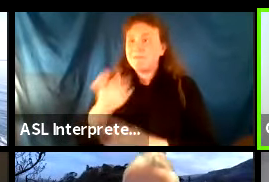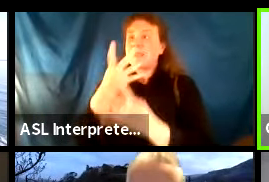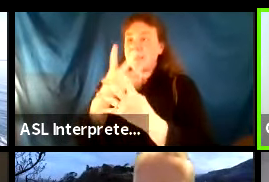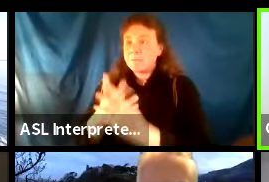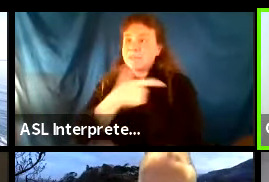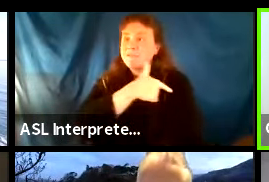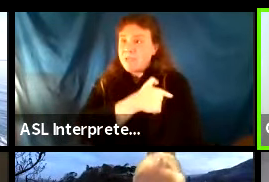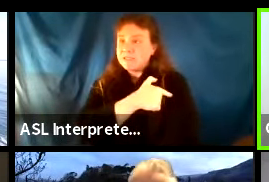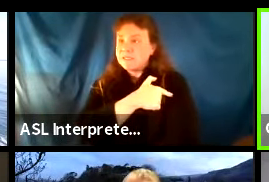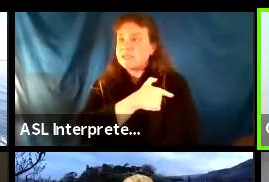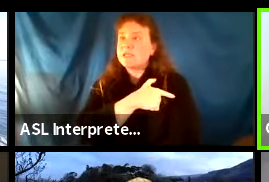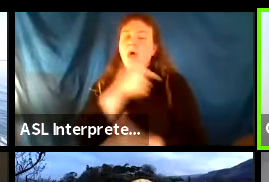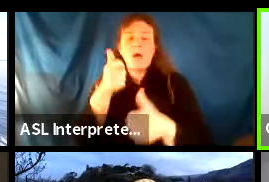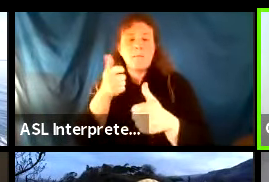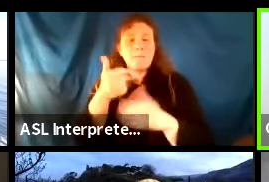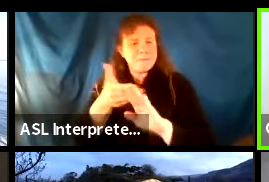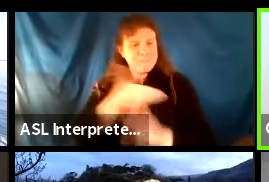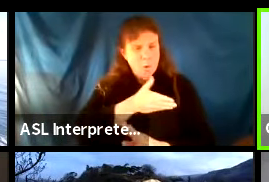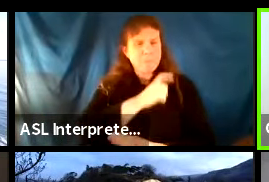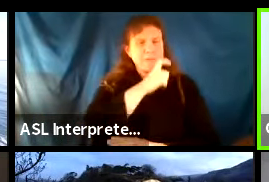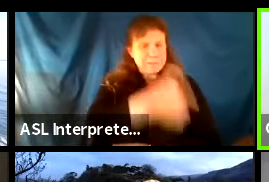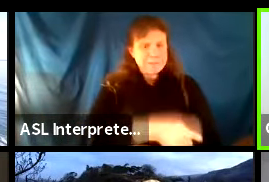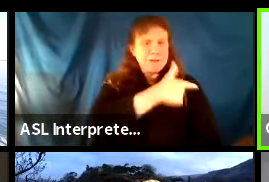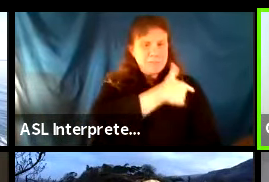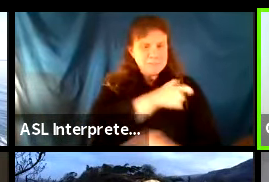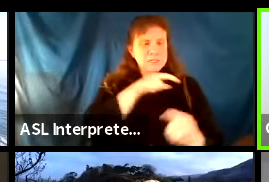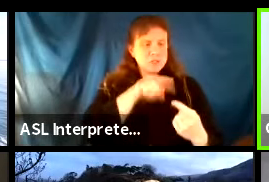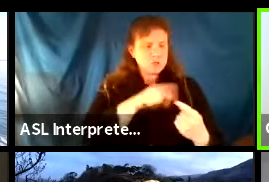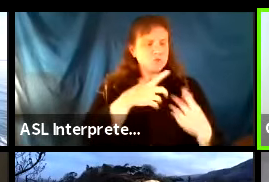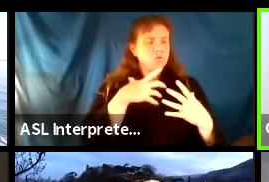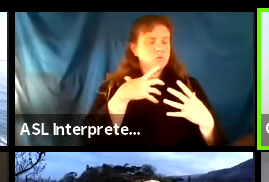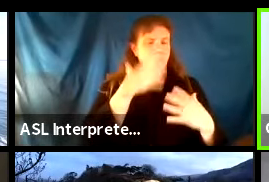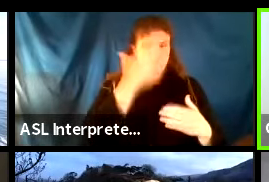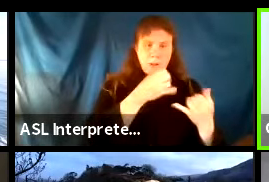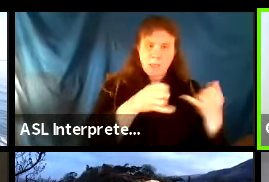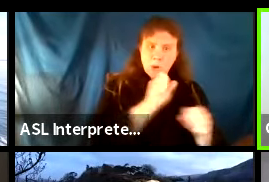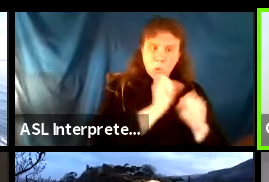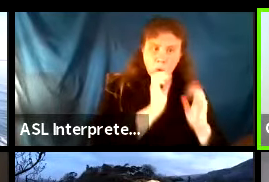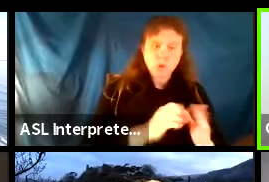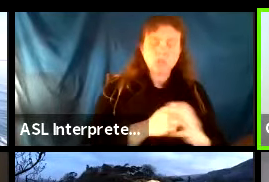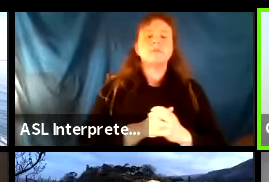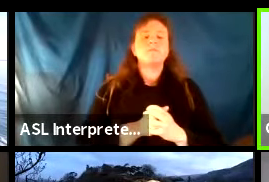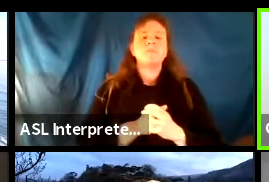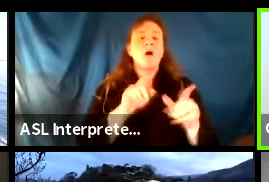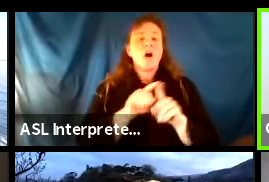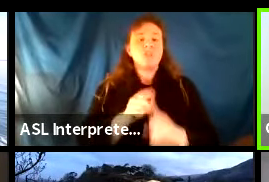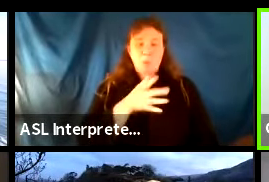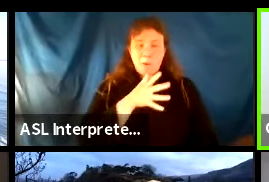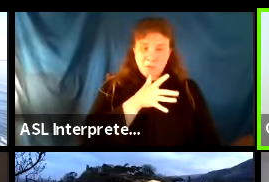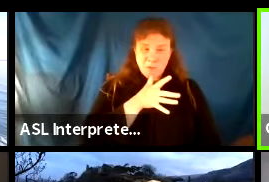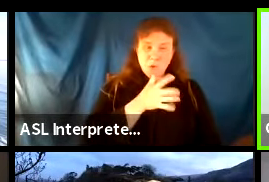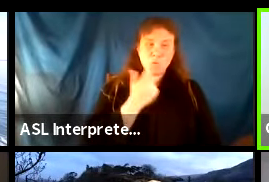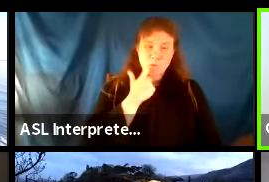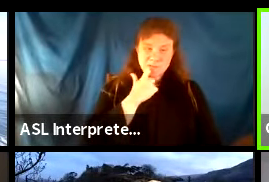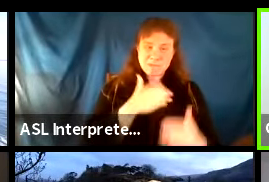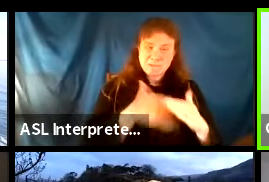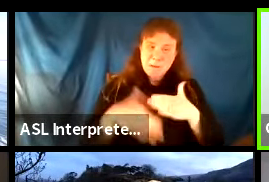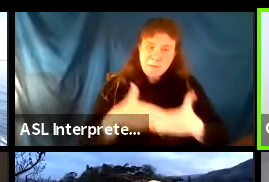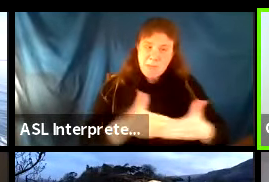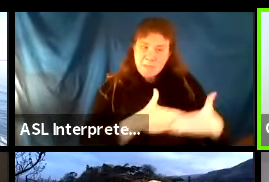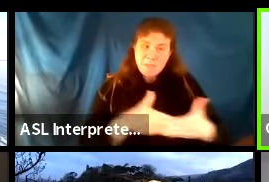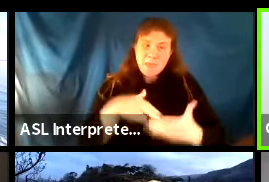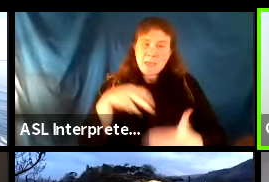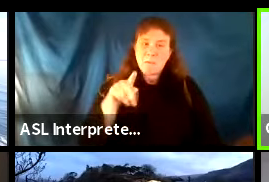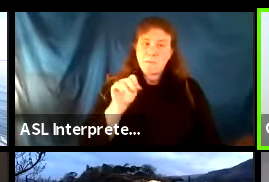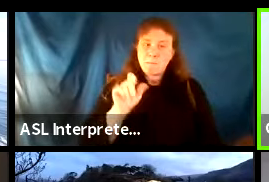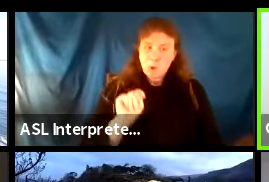workers, denying a new mother, postpartum mother who is on maternity leave or baby